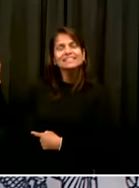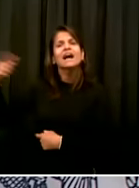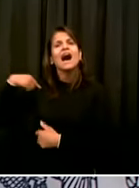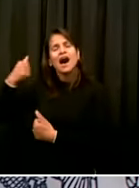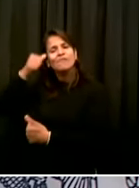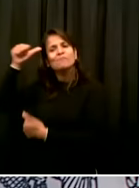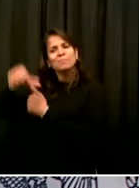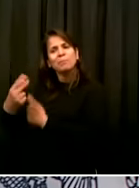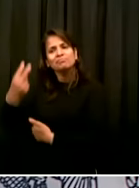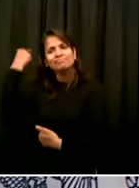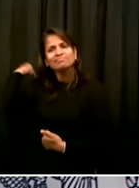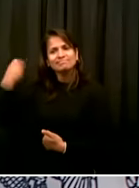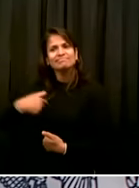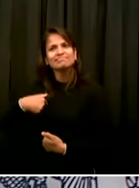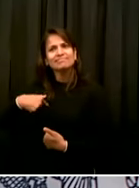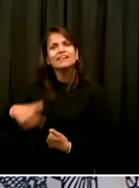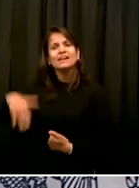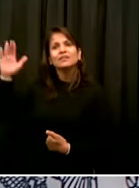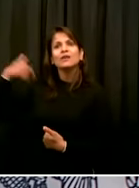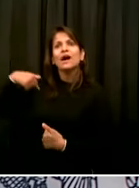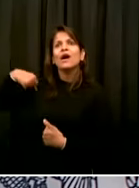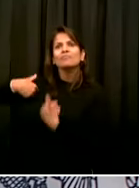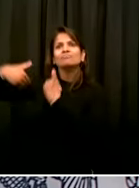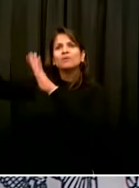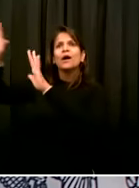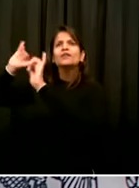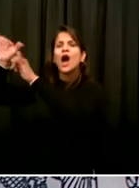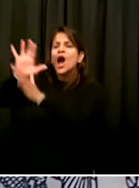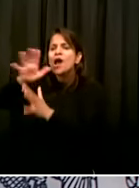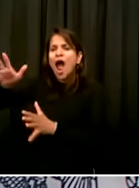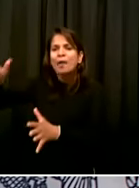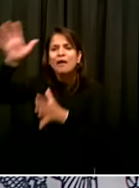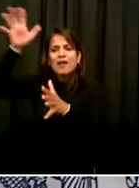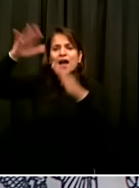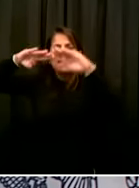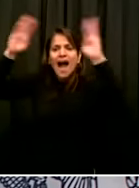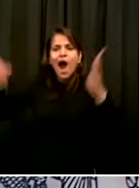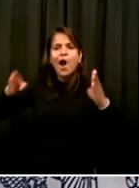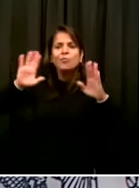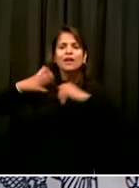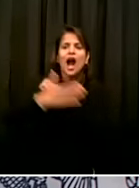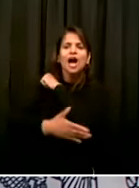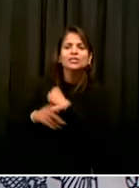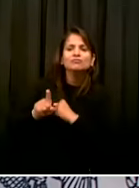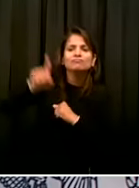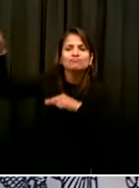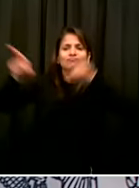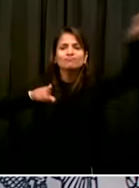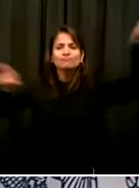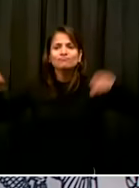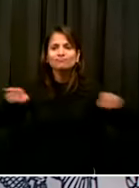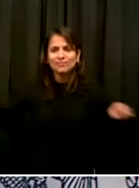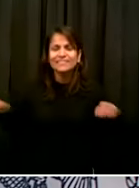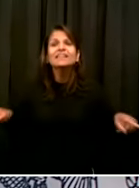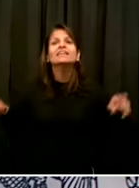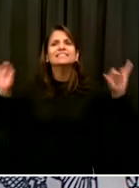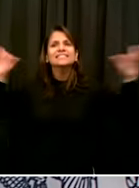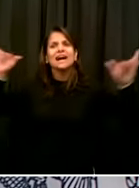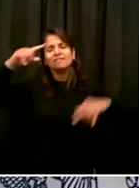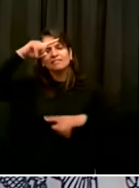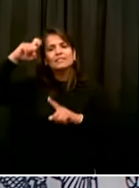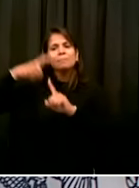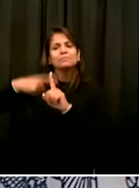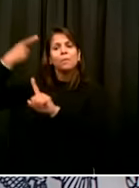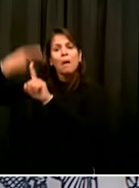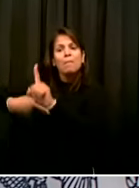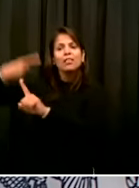their grandparents, for example, for the summer, and they do it. And this is the kind of thing, you're absolutely right, we need to plan around. So